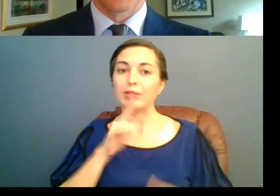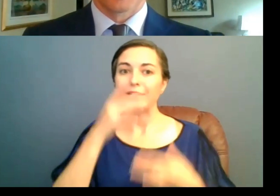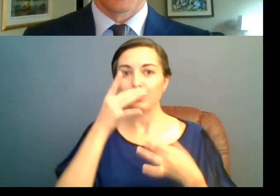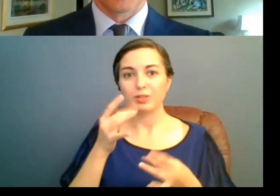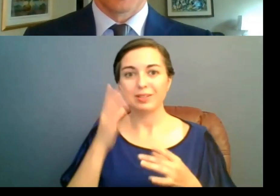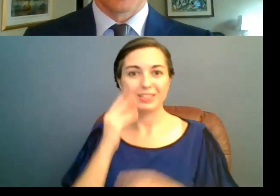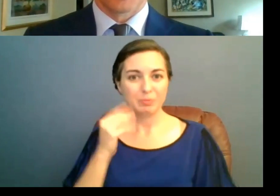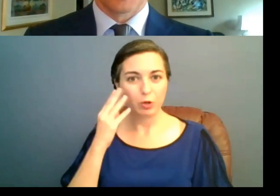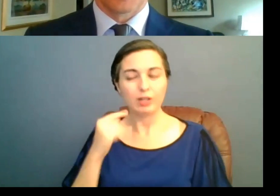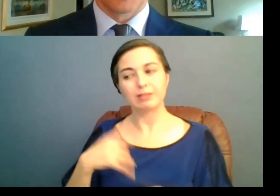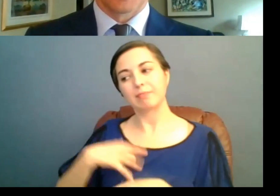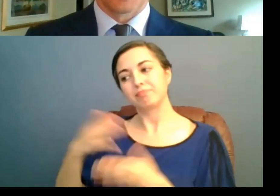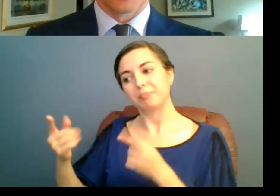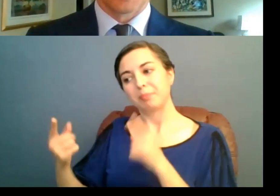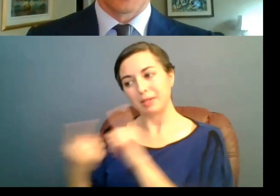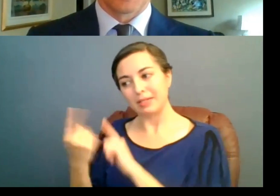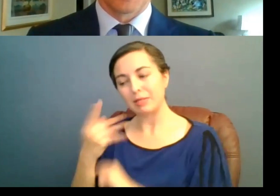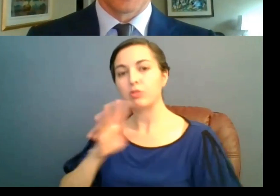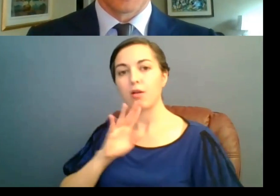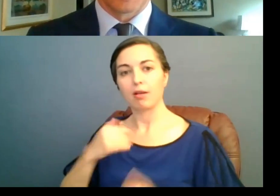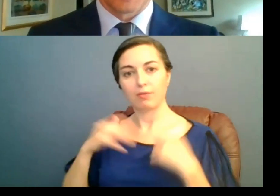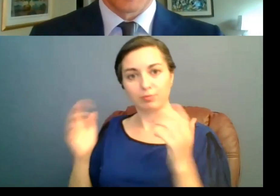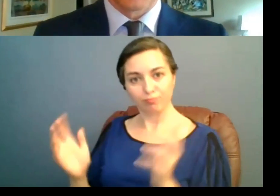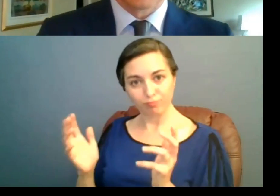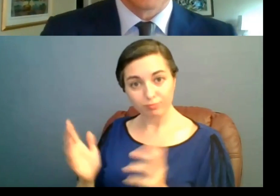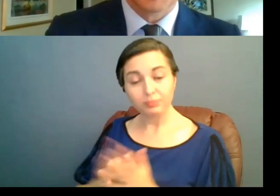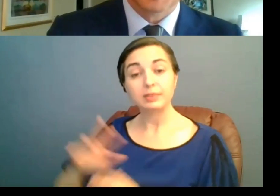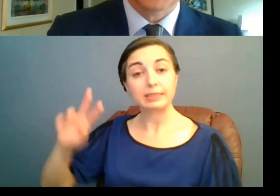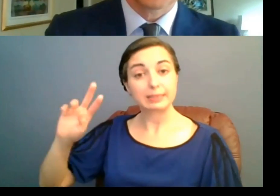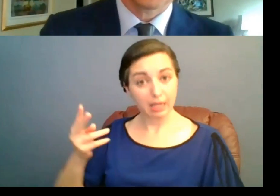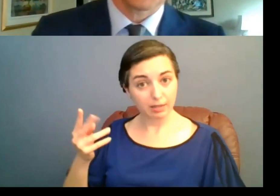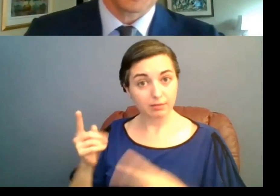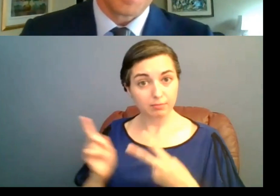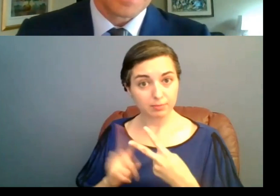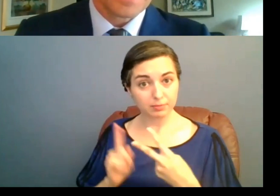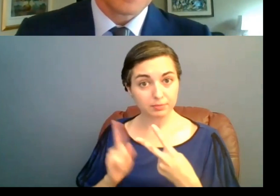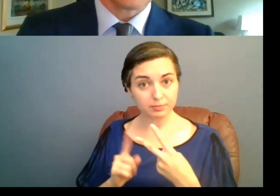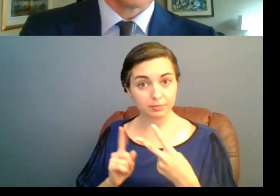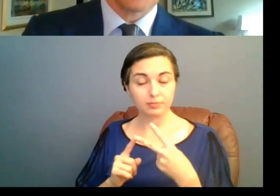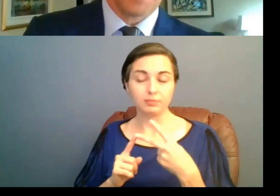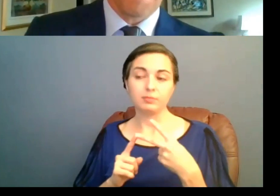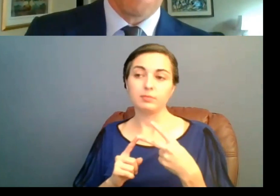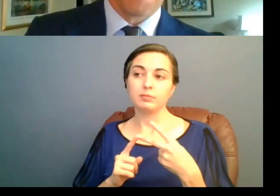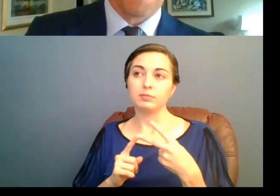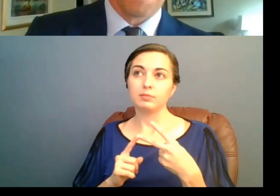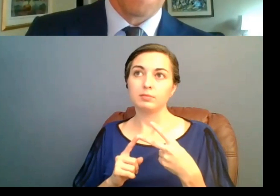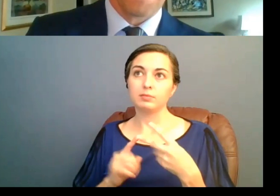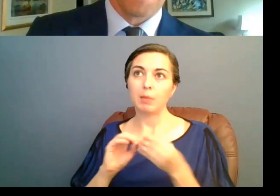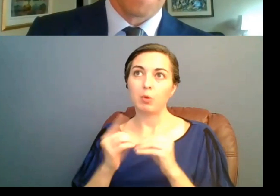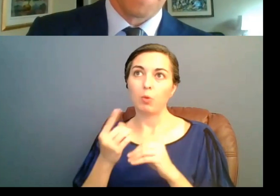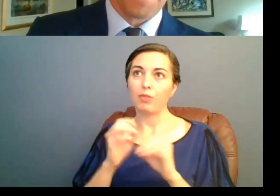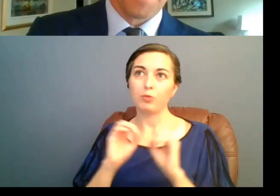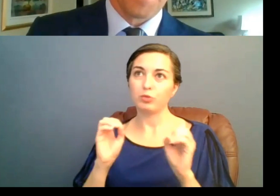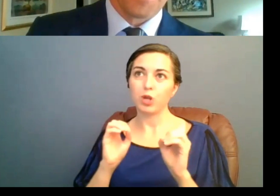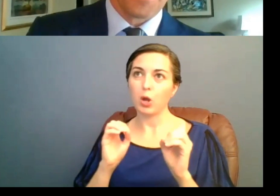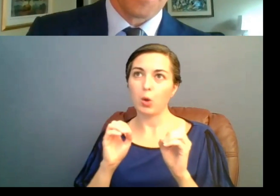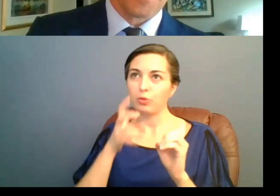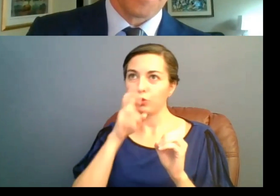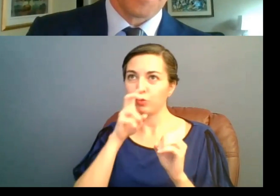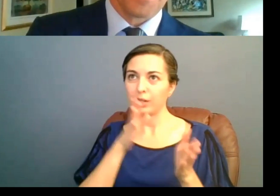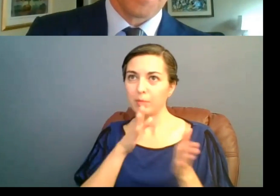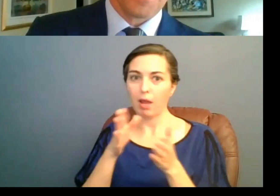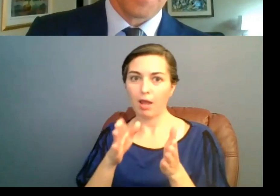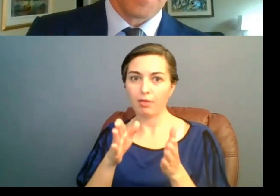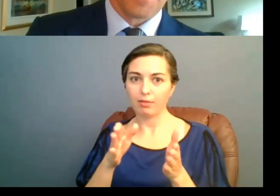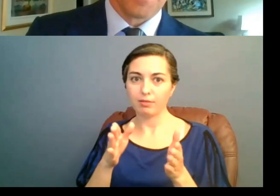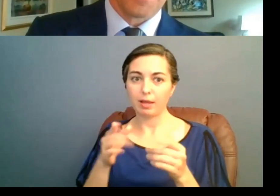The second thing I'll say is that, well, number one, there is no path. So like Maddie and I both had